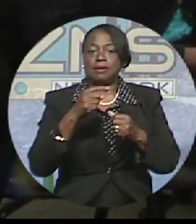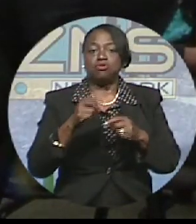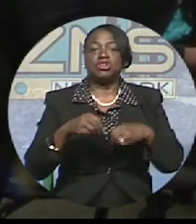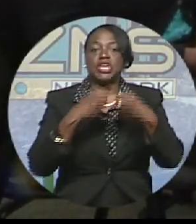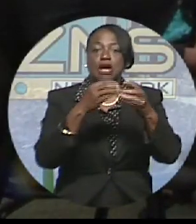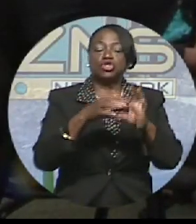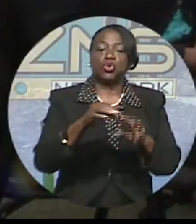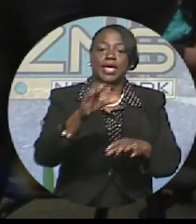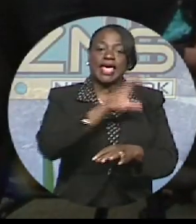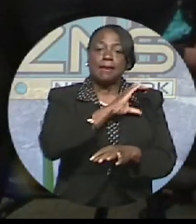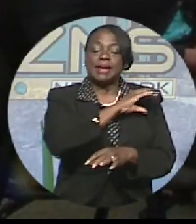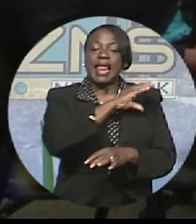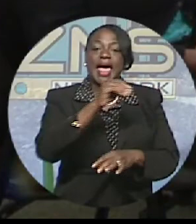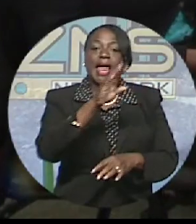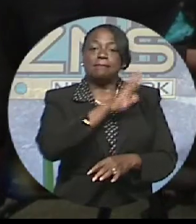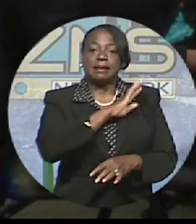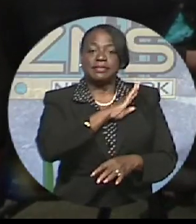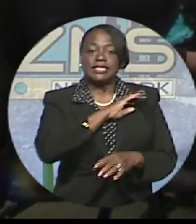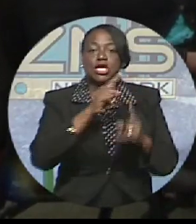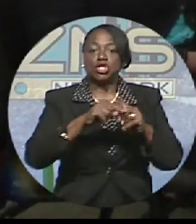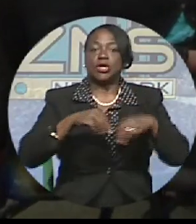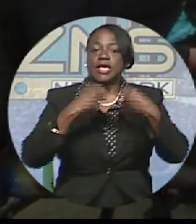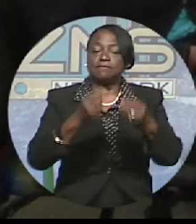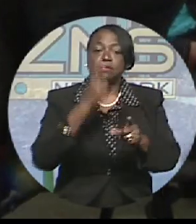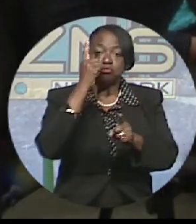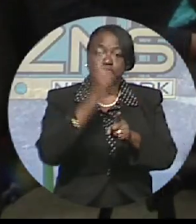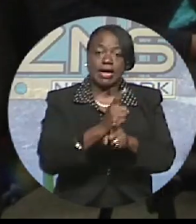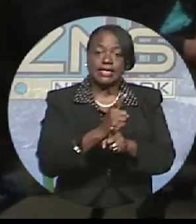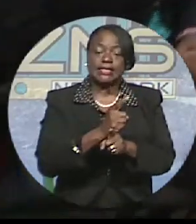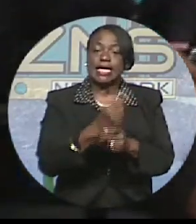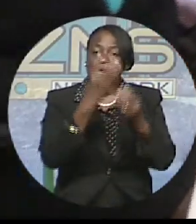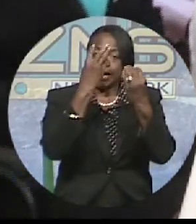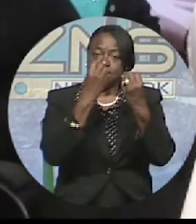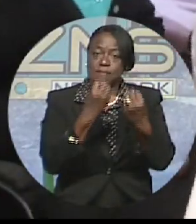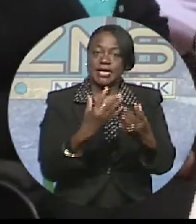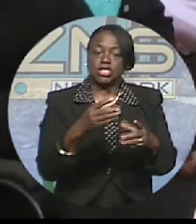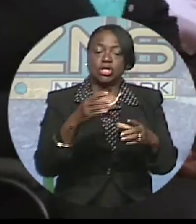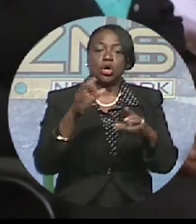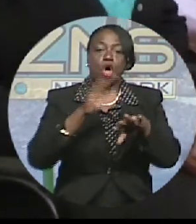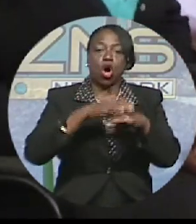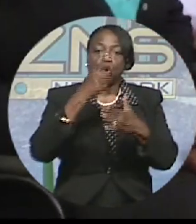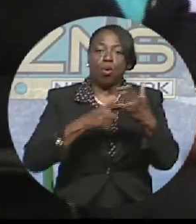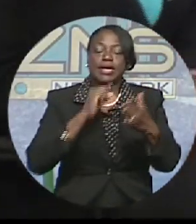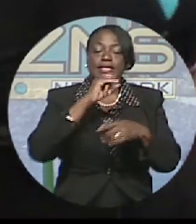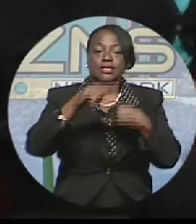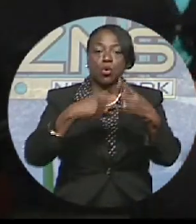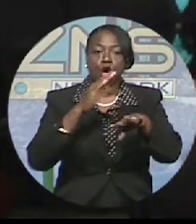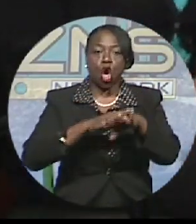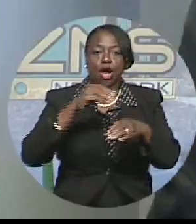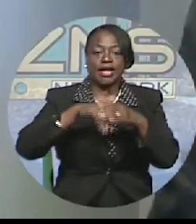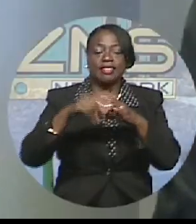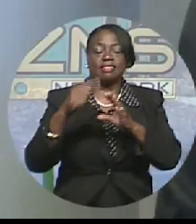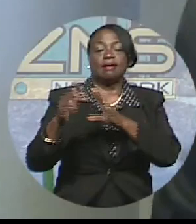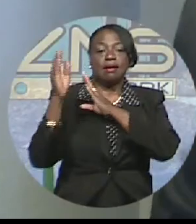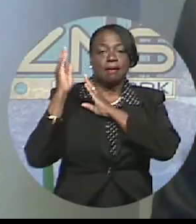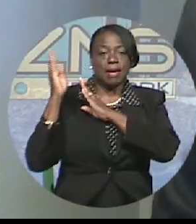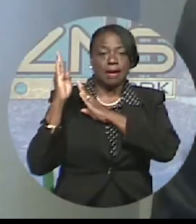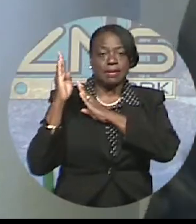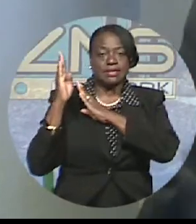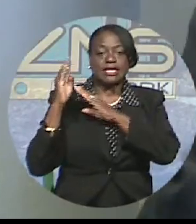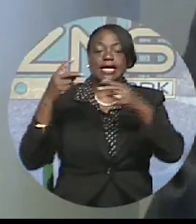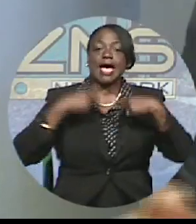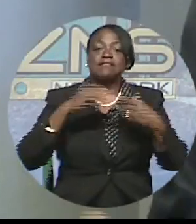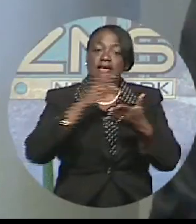Campbell and Baptiste to give them credible information as to what's been going on. It has also launched an investigation and is seeking to